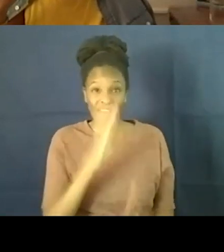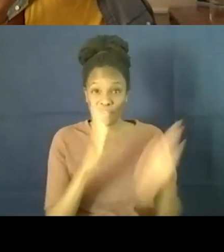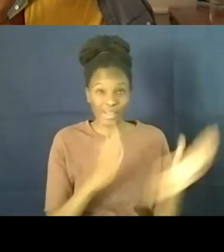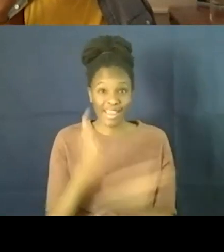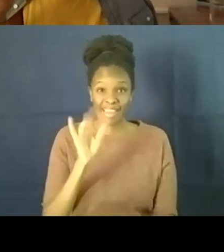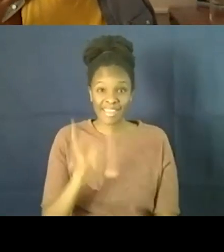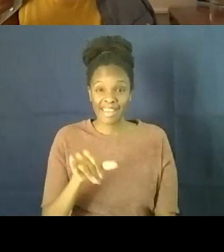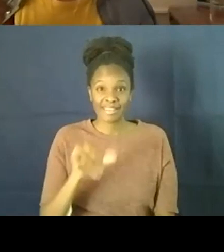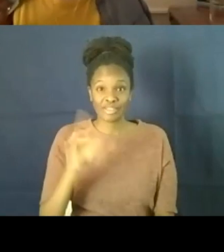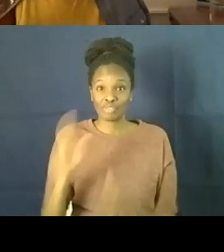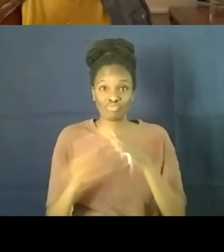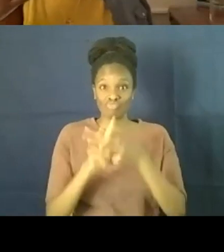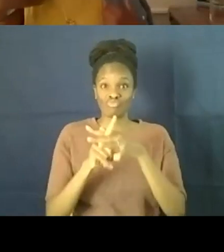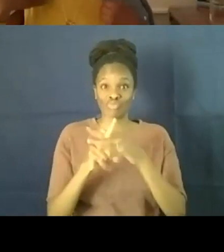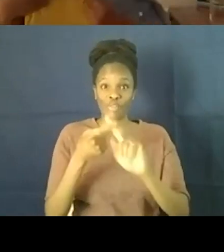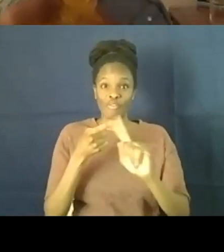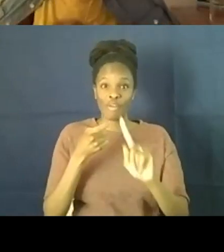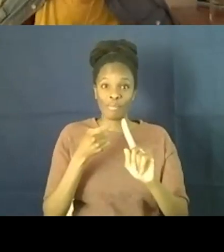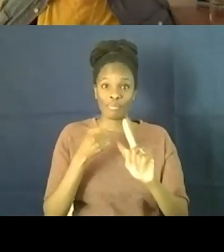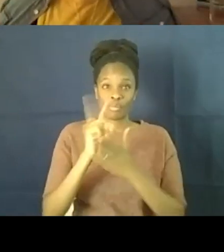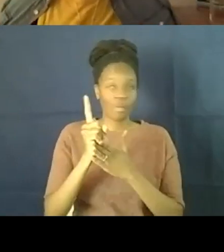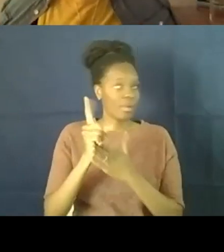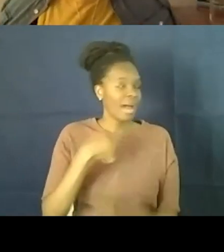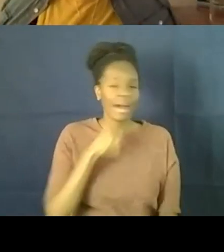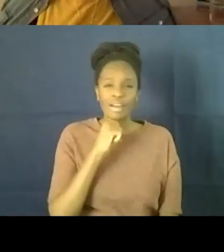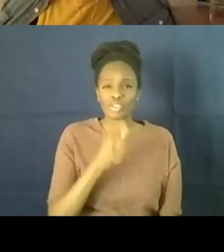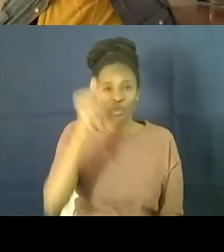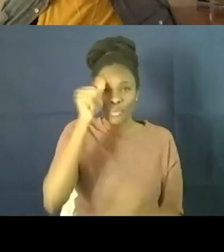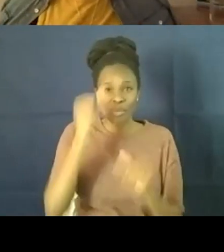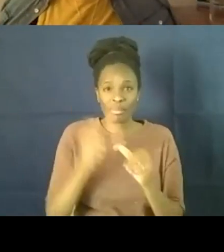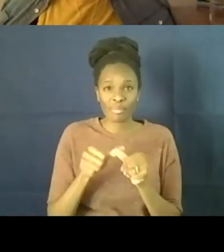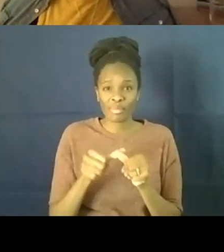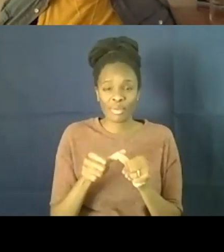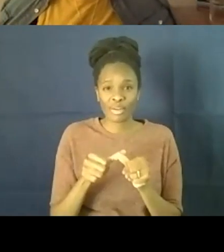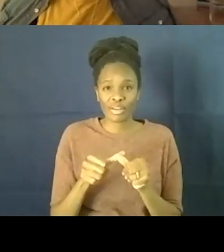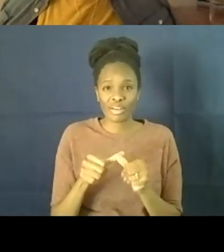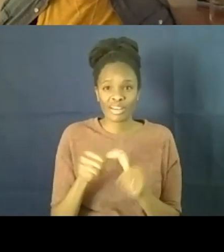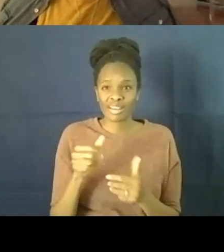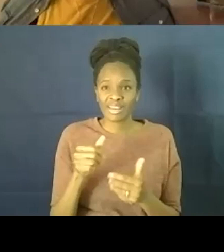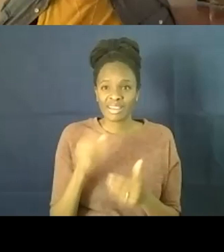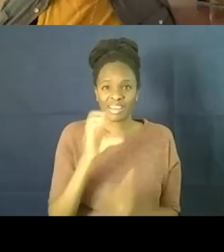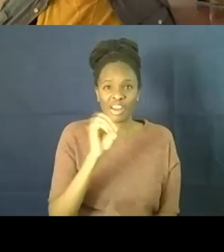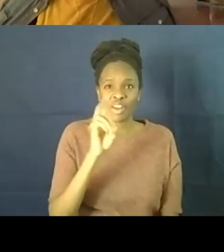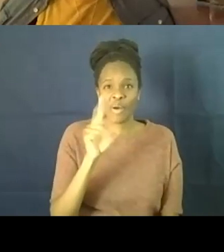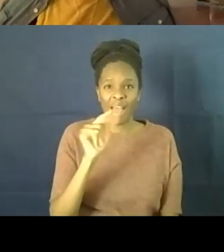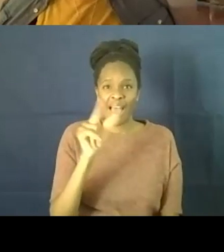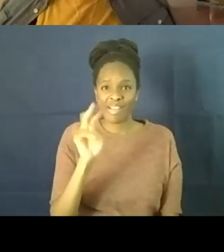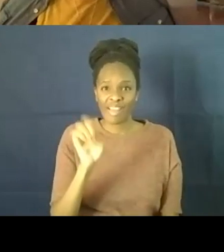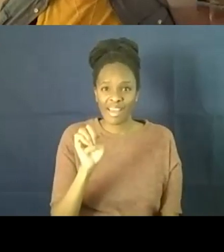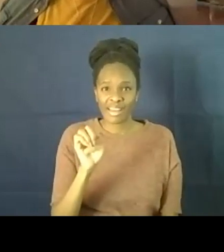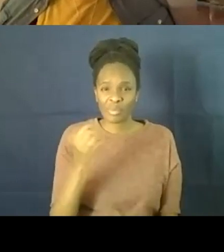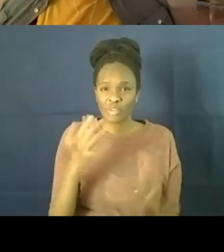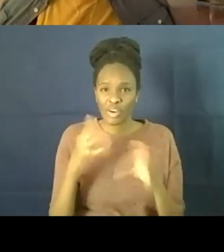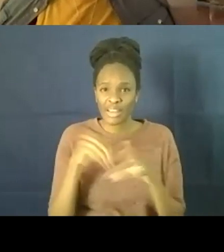Like, I don't ever remember like any of those things being in outlines. They were just, they came out in the writing. Did they?